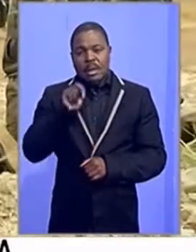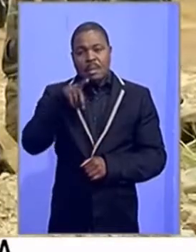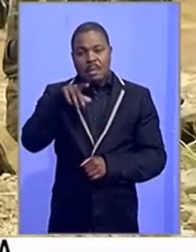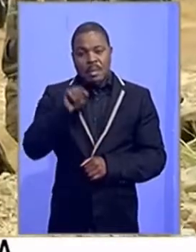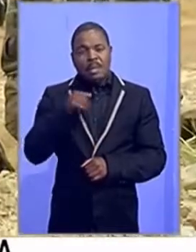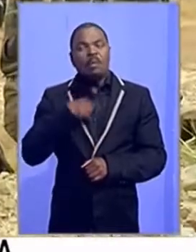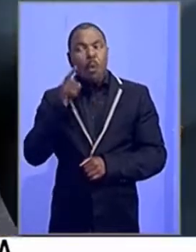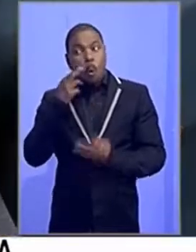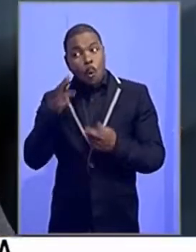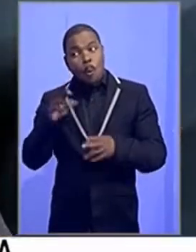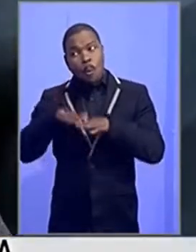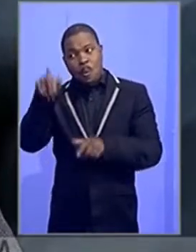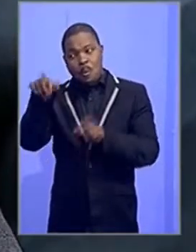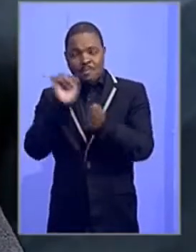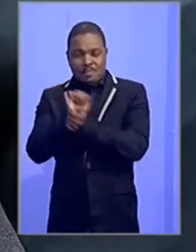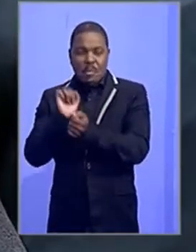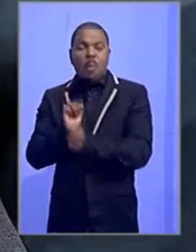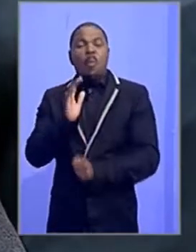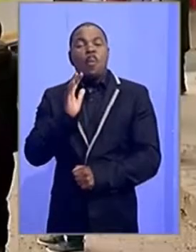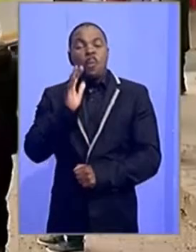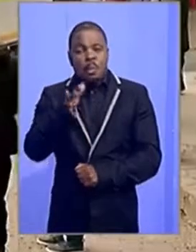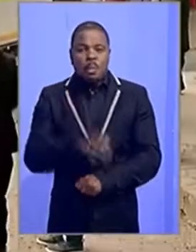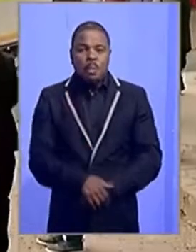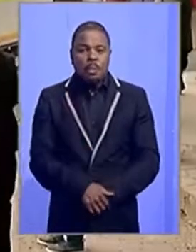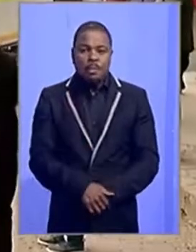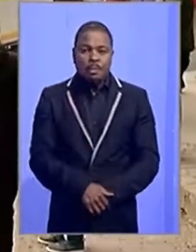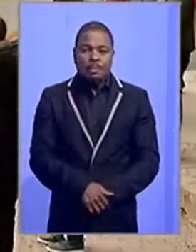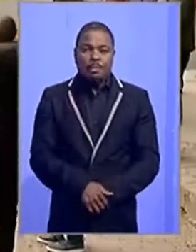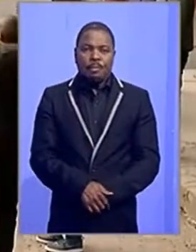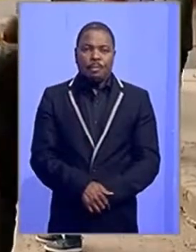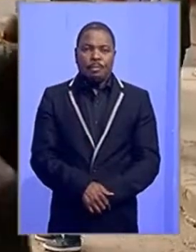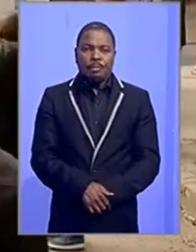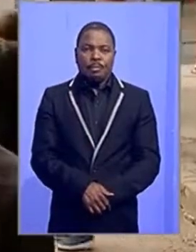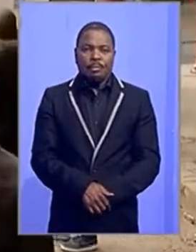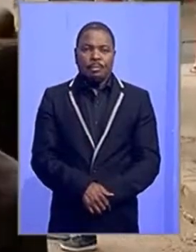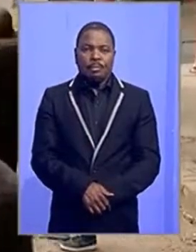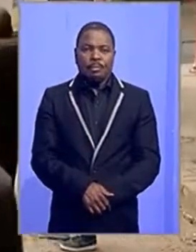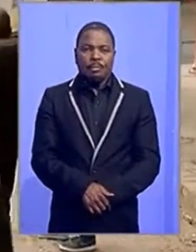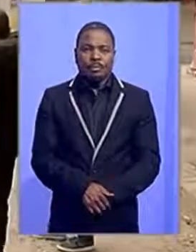babelaelwa ba bangwe. Offenses Timo, SABC News, Krugersdorp.